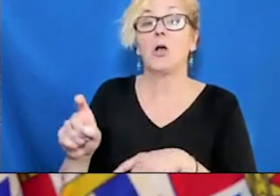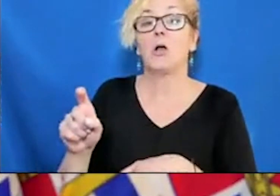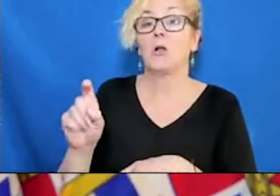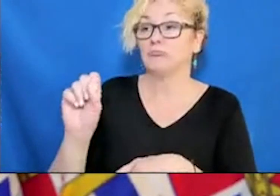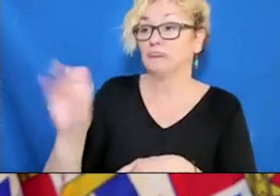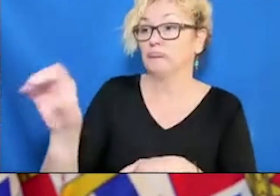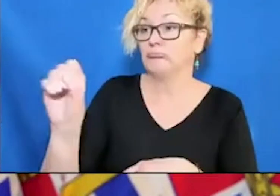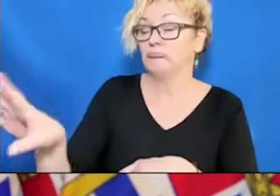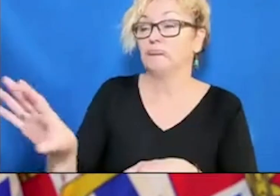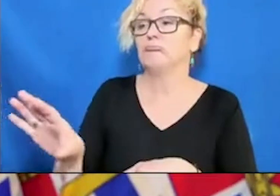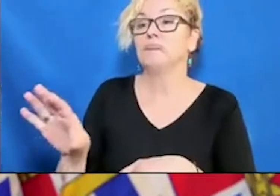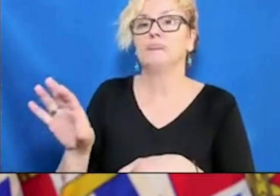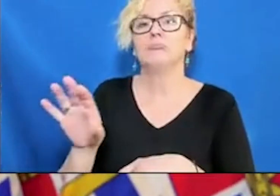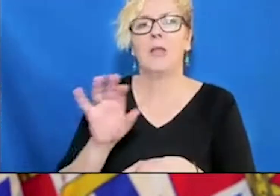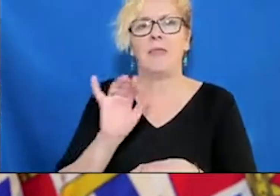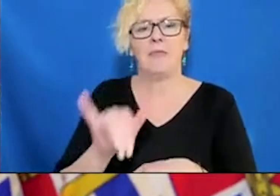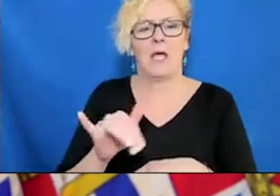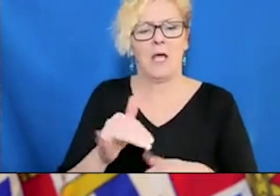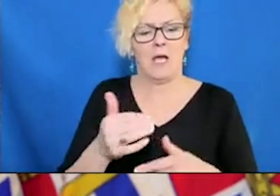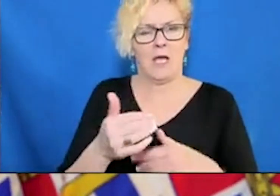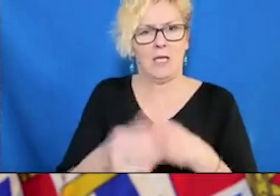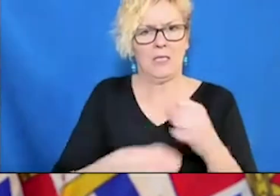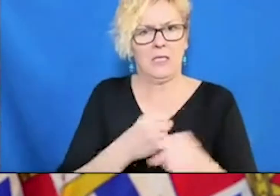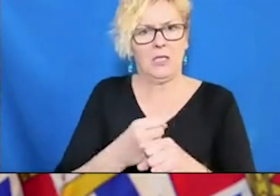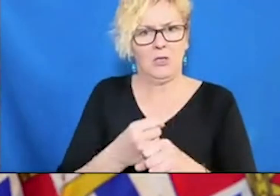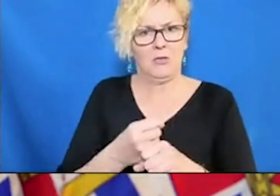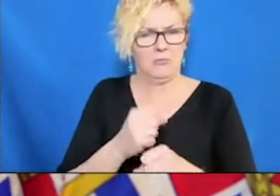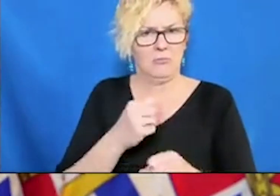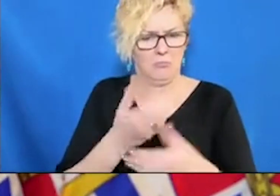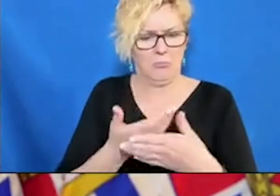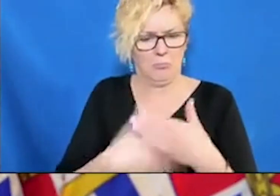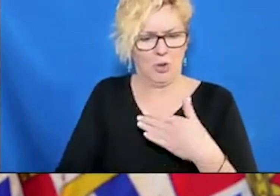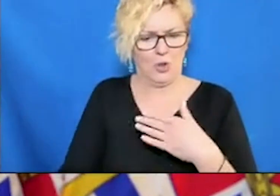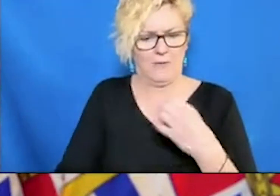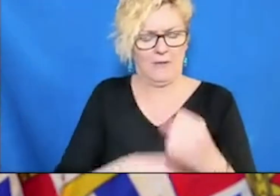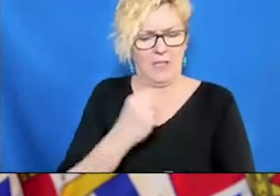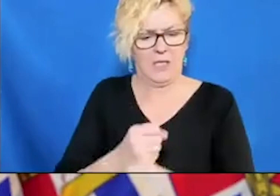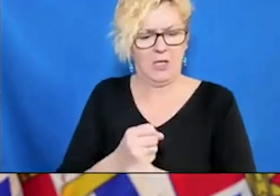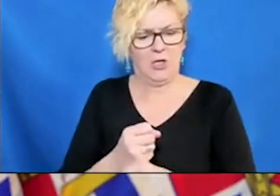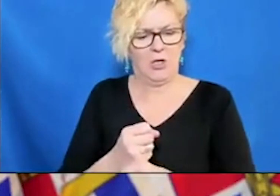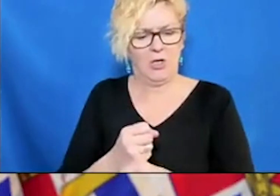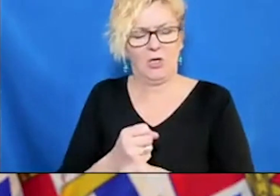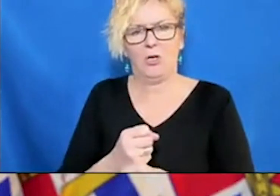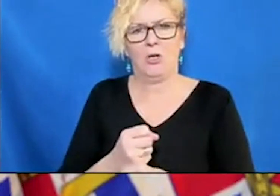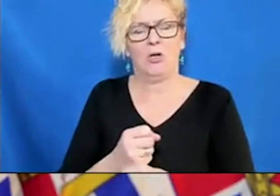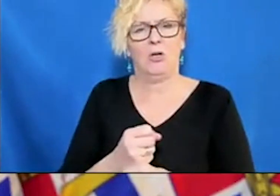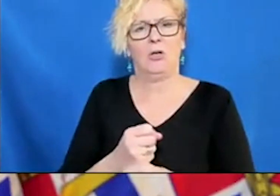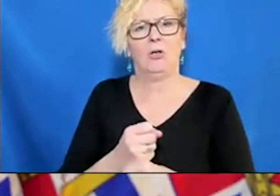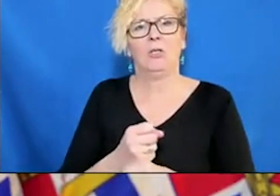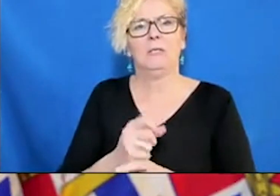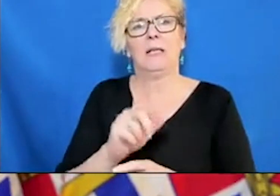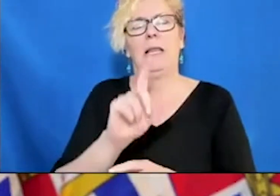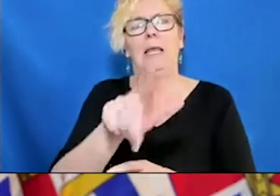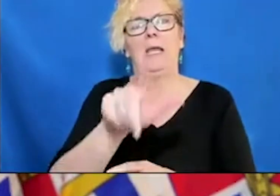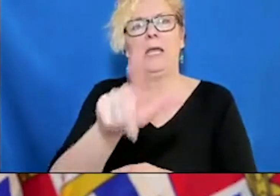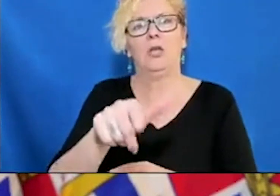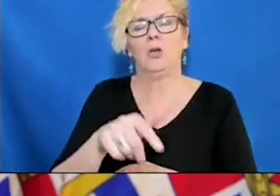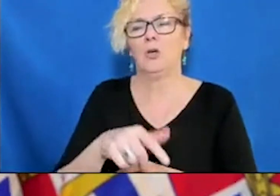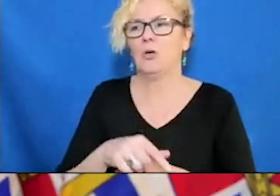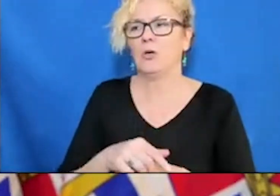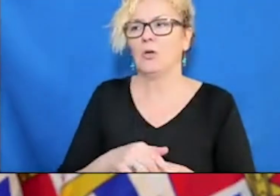you're a 75-year-old in Fraser Health, if you call right now to get your appointment, what should you be told?